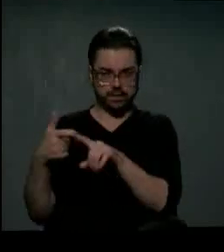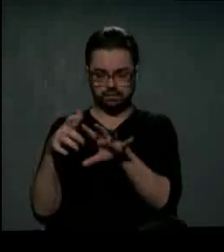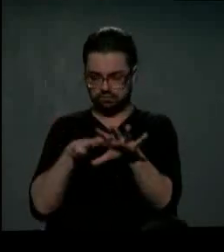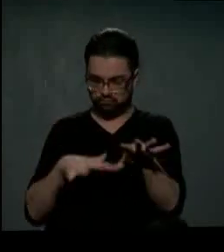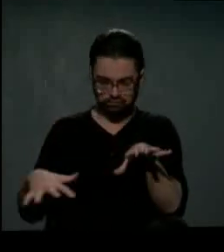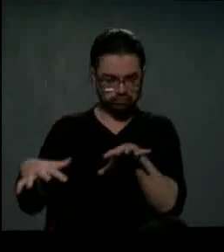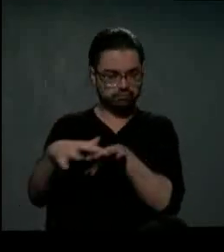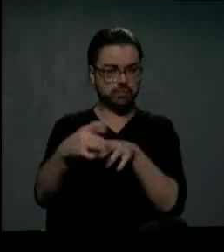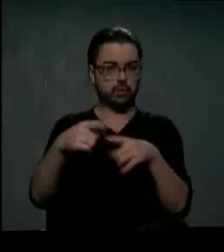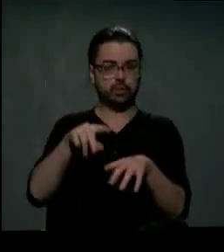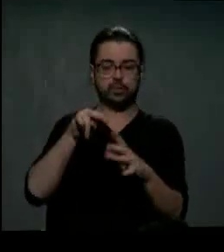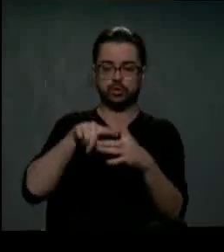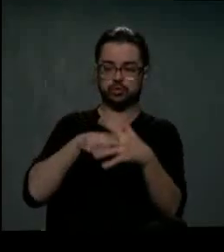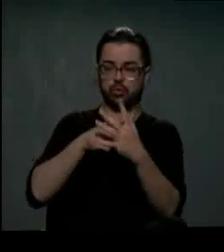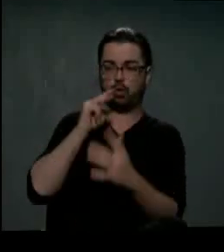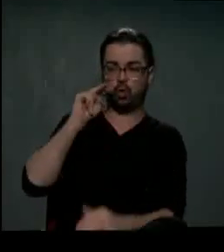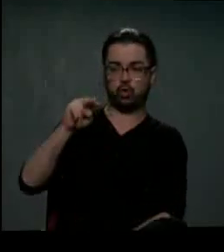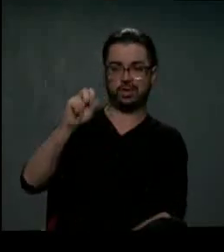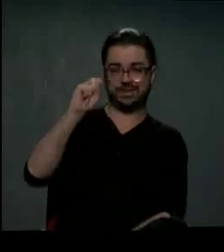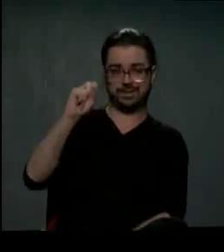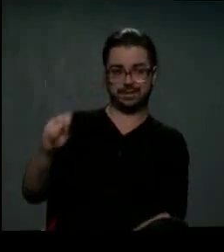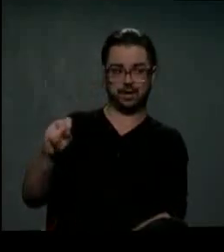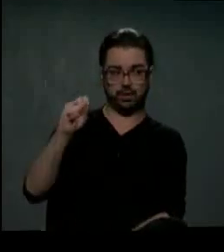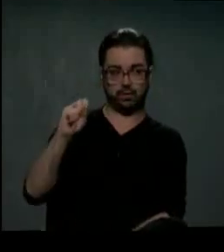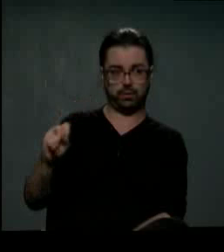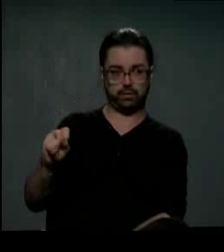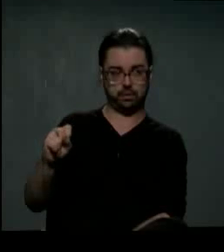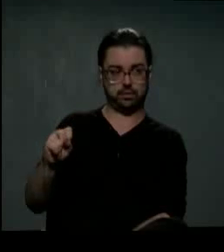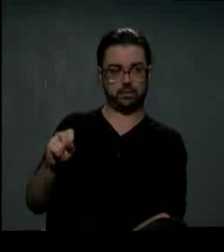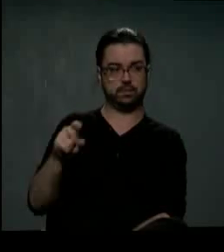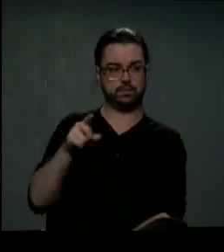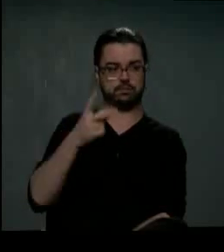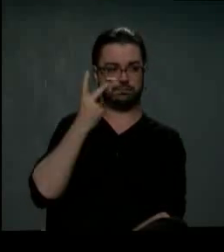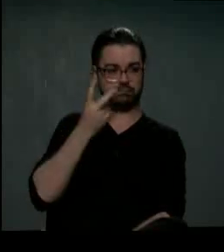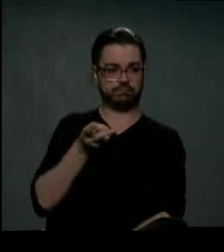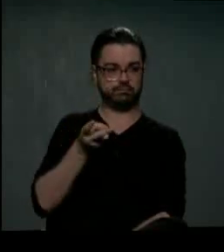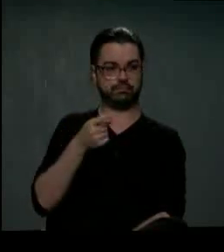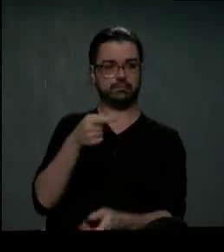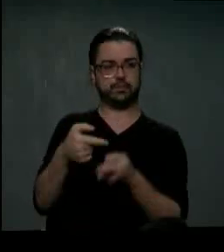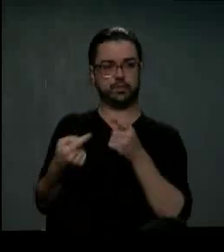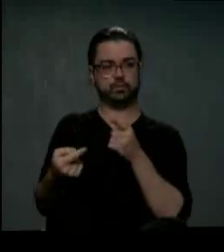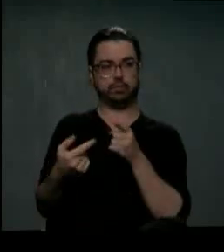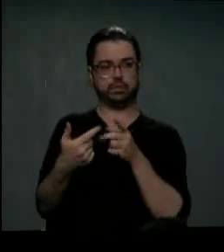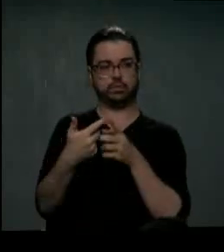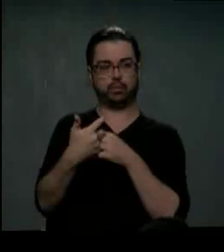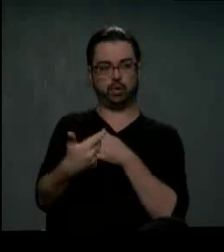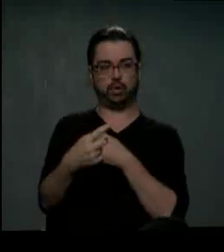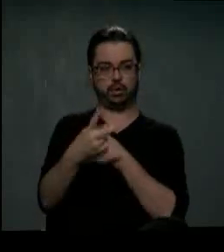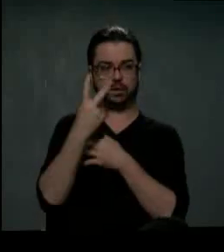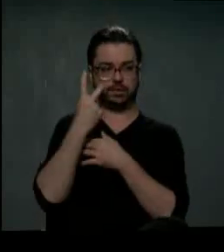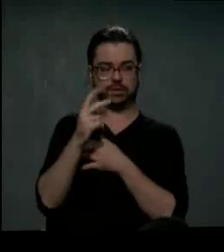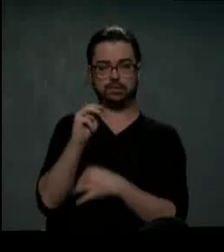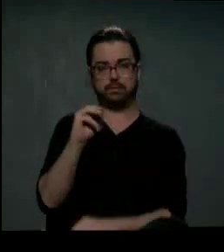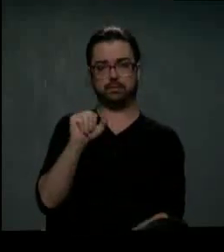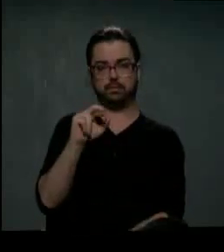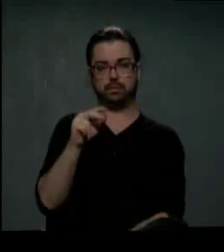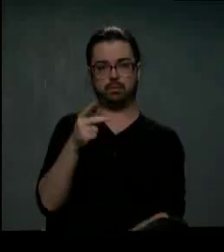when we start to look south, and you can see here across the parking lot, you see the Markham